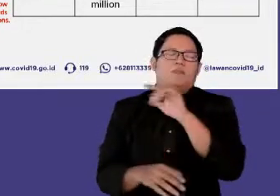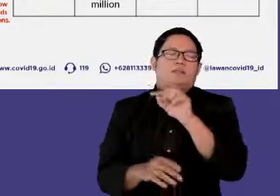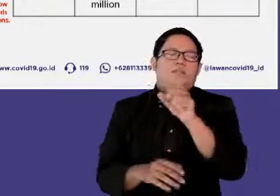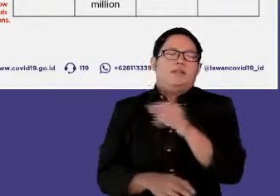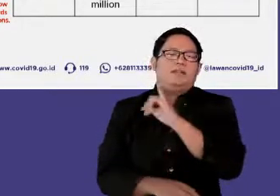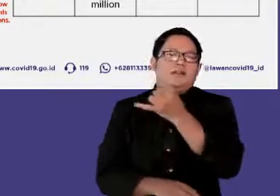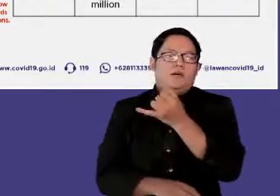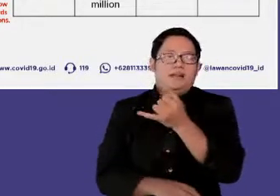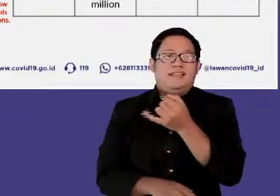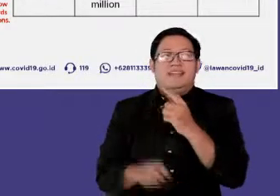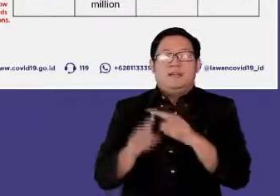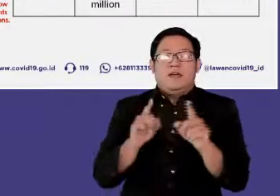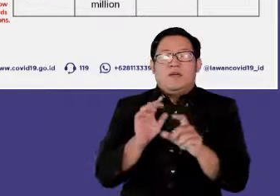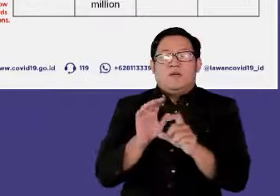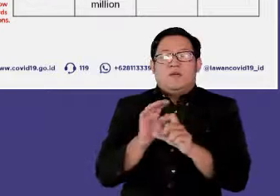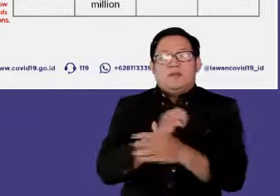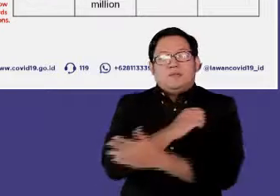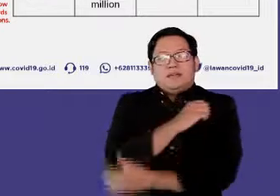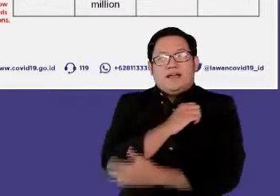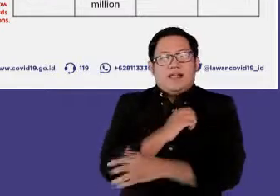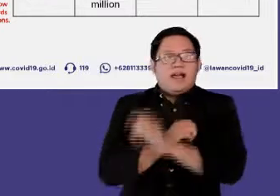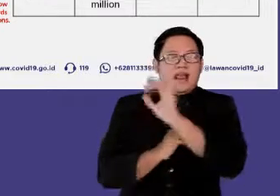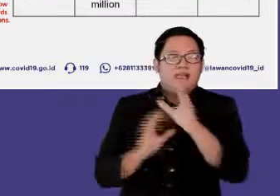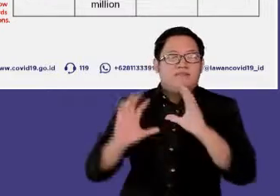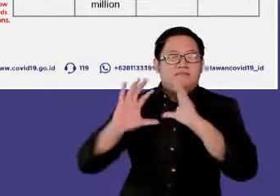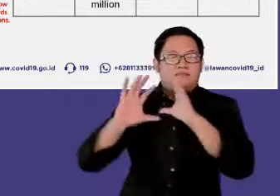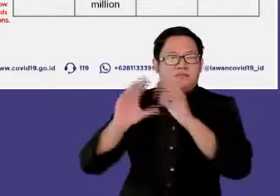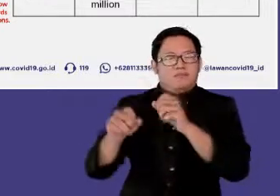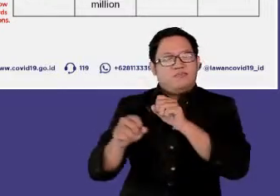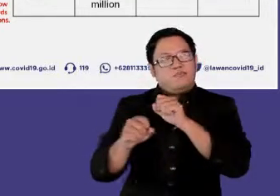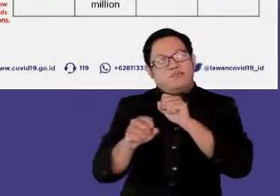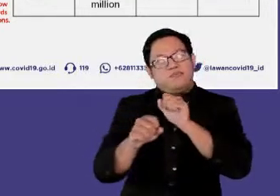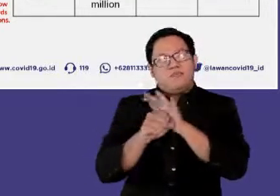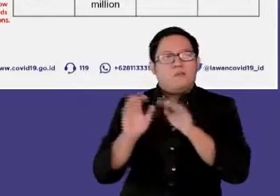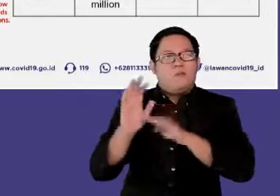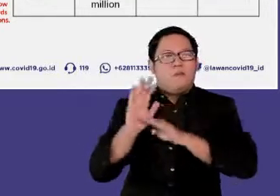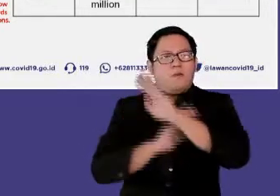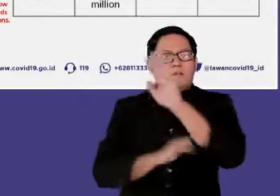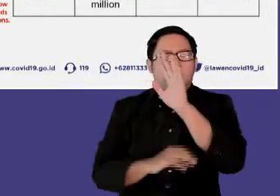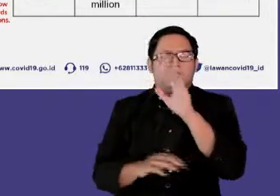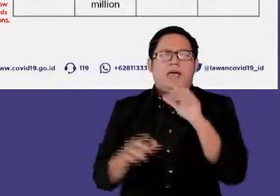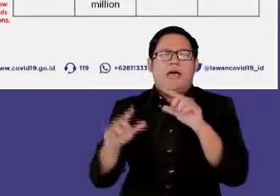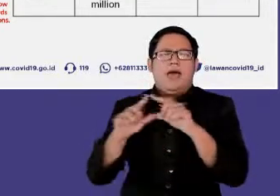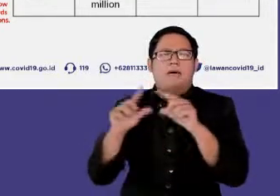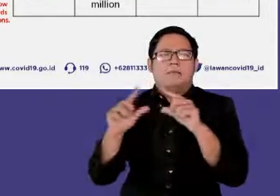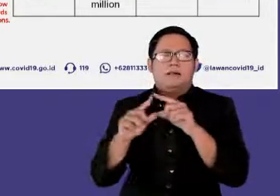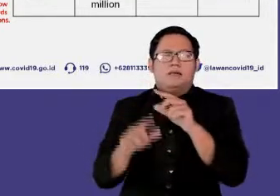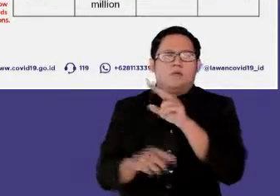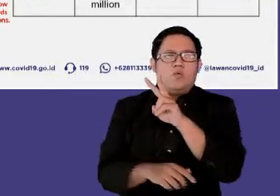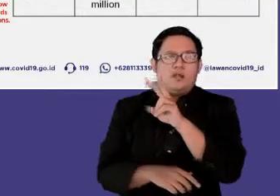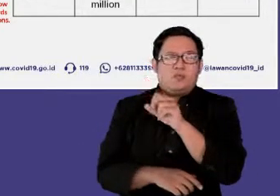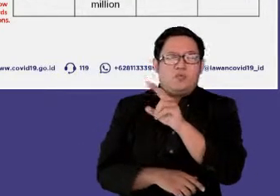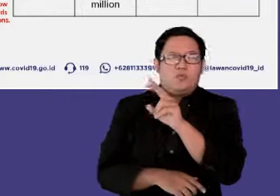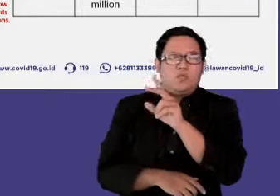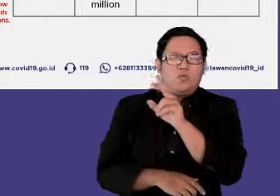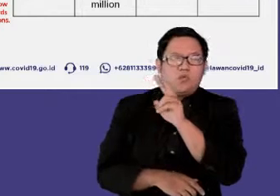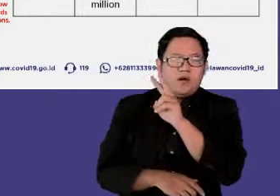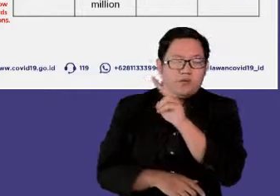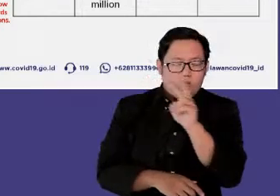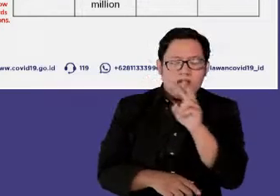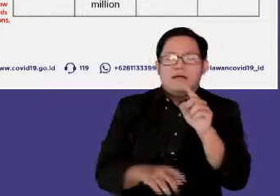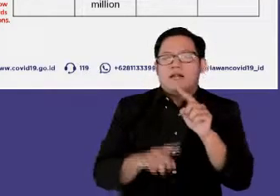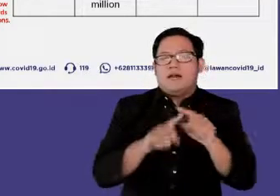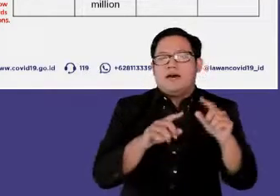the world and other countries experienced a second peak in April 2021, Indonesia was still experiencing a decline in